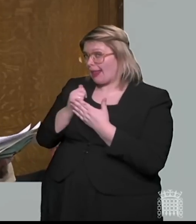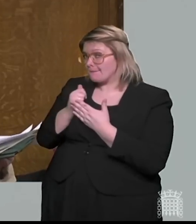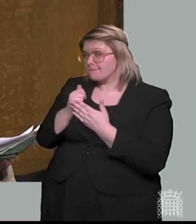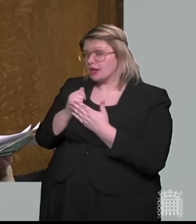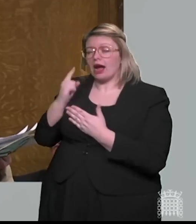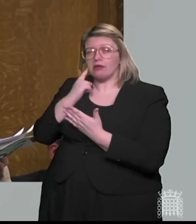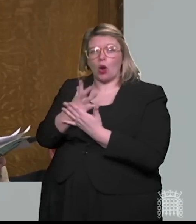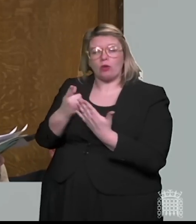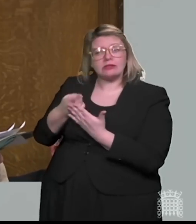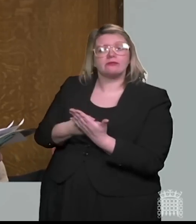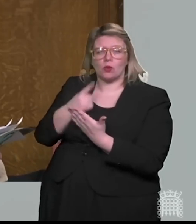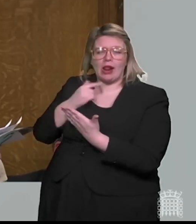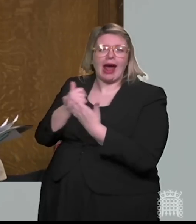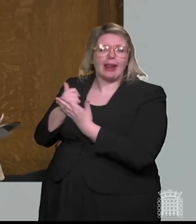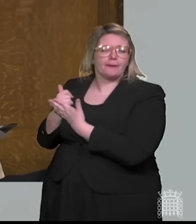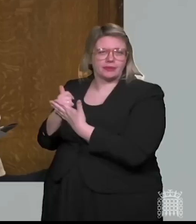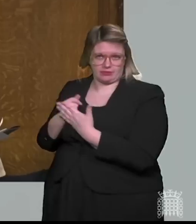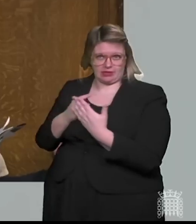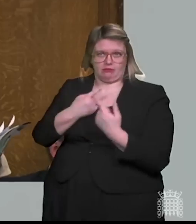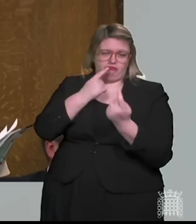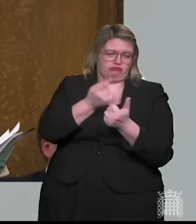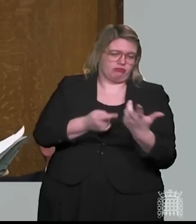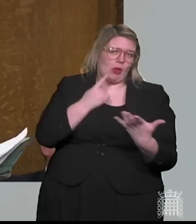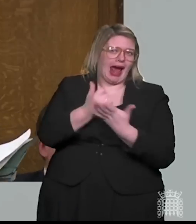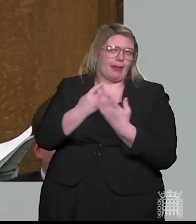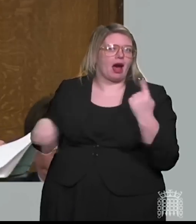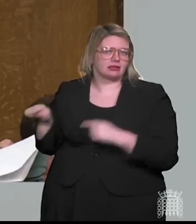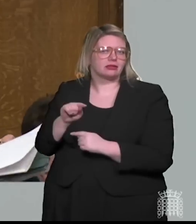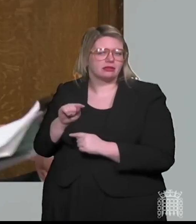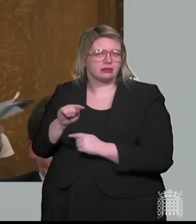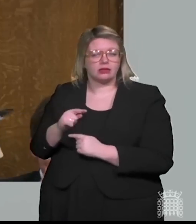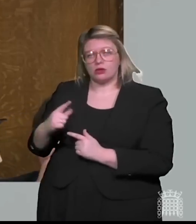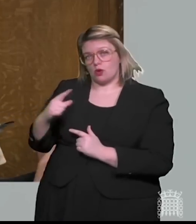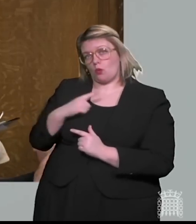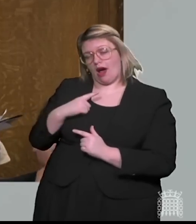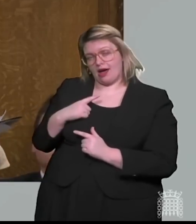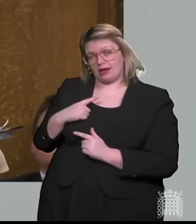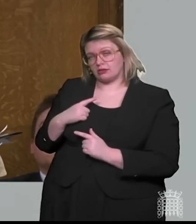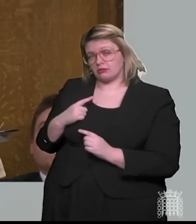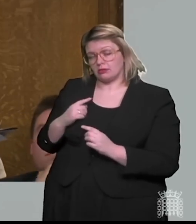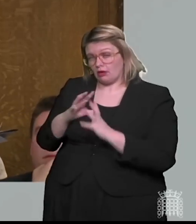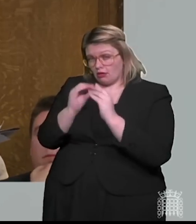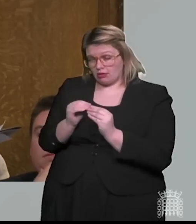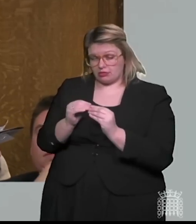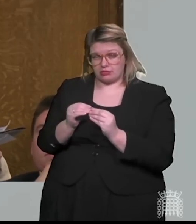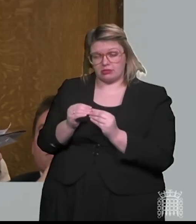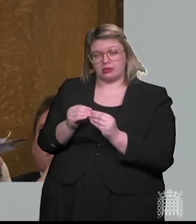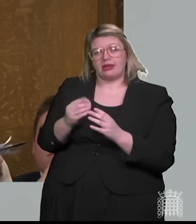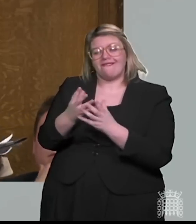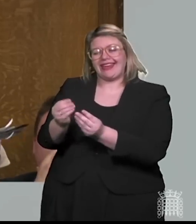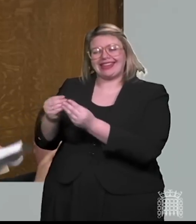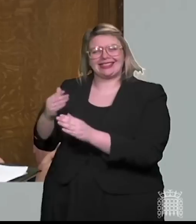very helpful that were announced in today's budget. Because with over 1 million job vacancies in our